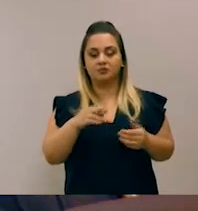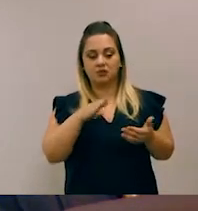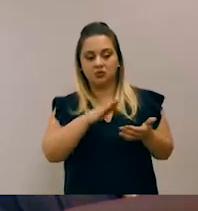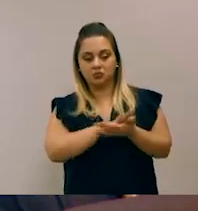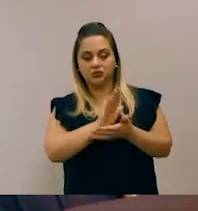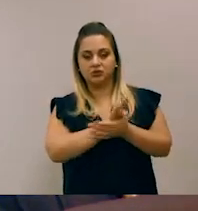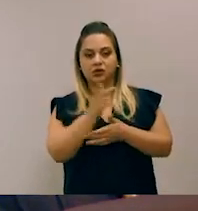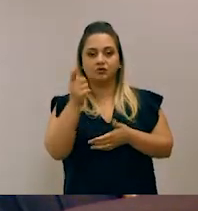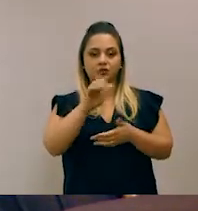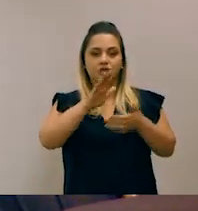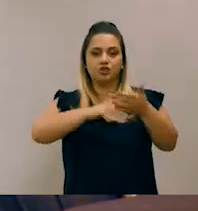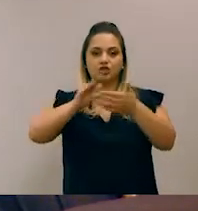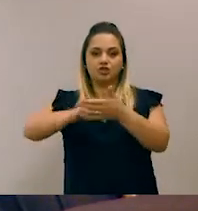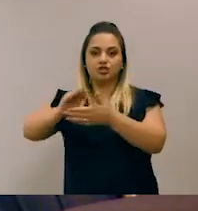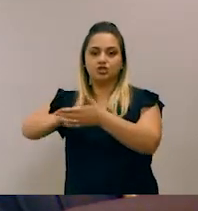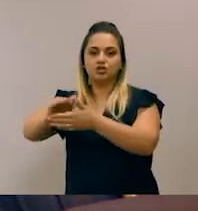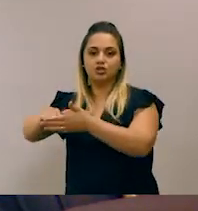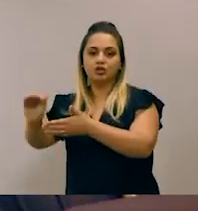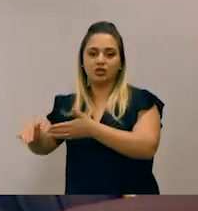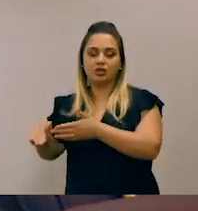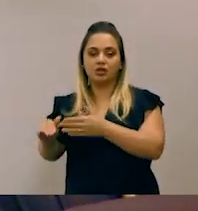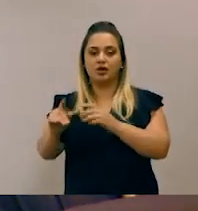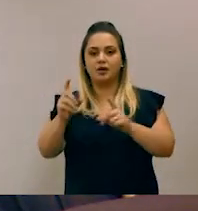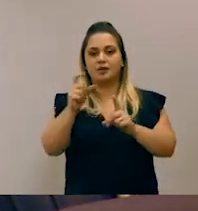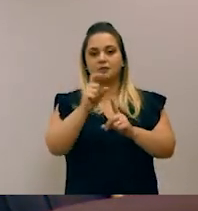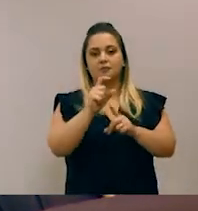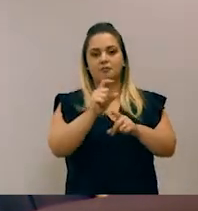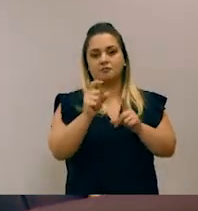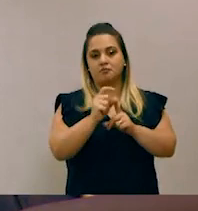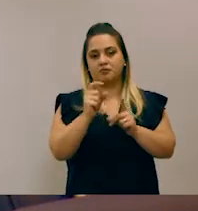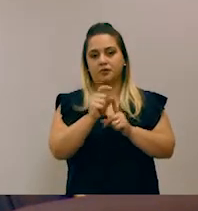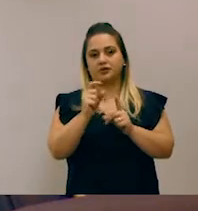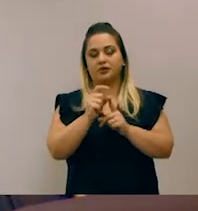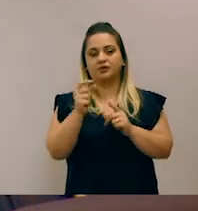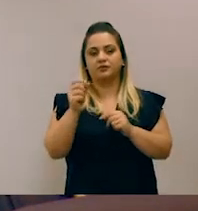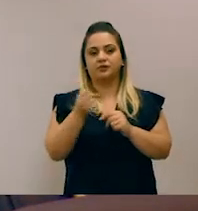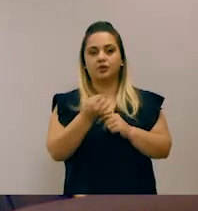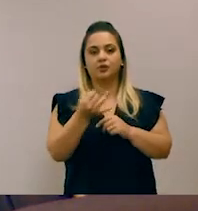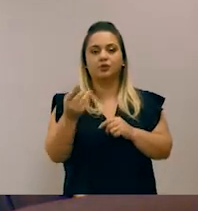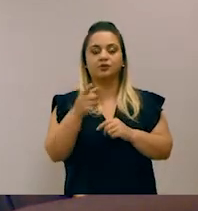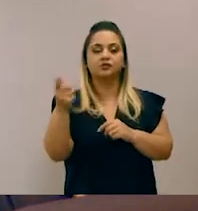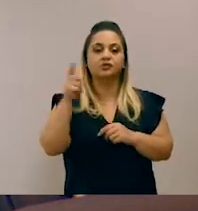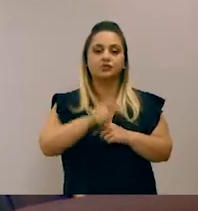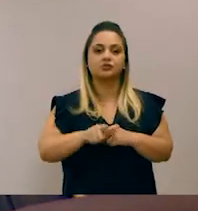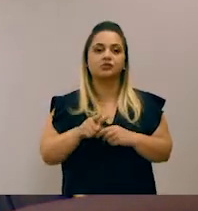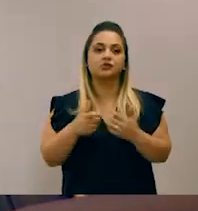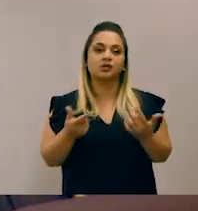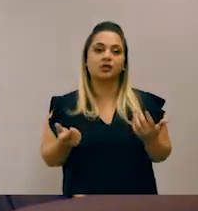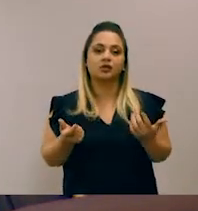of natural language processing, how much of this is your work,